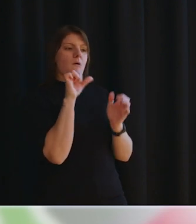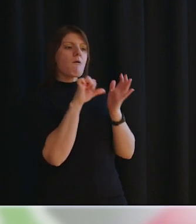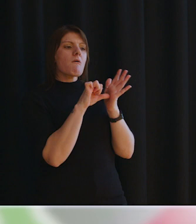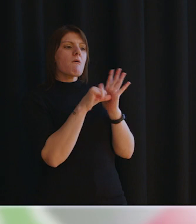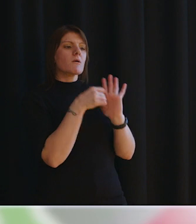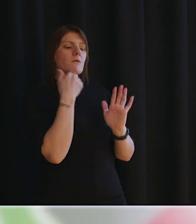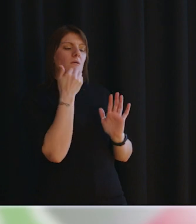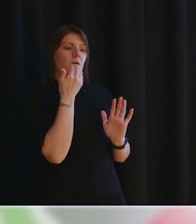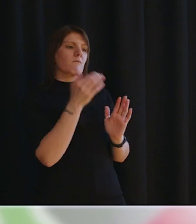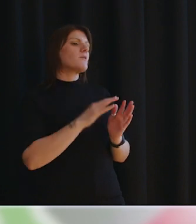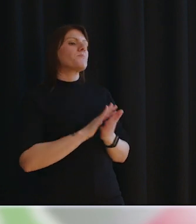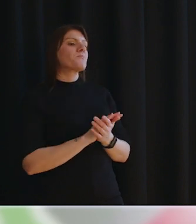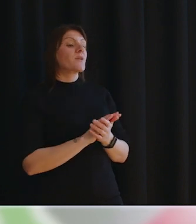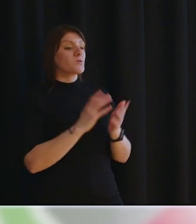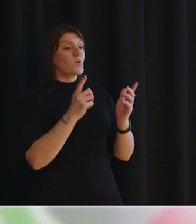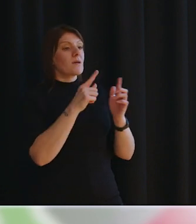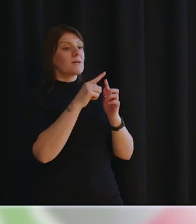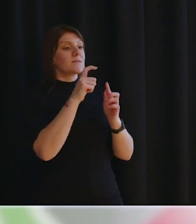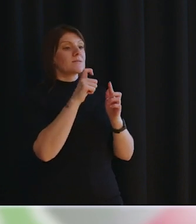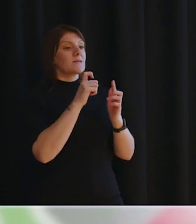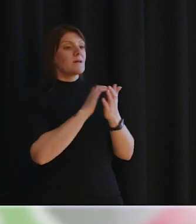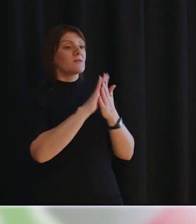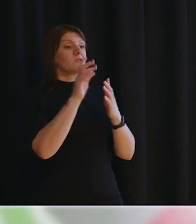So if an EHCP is